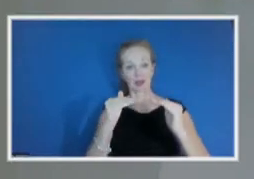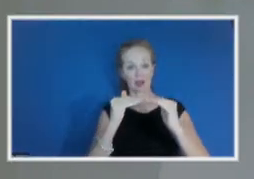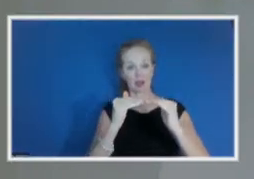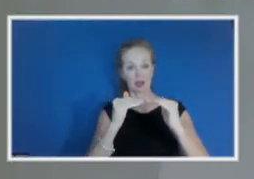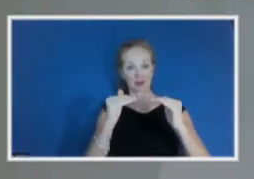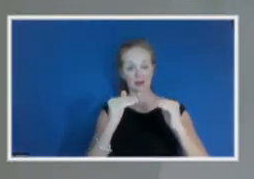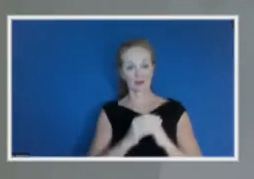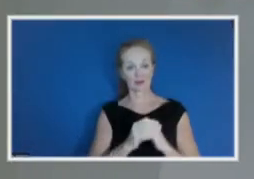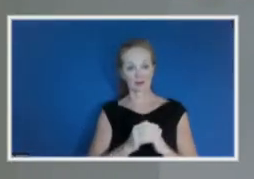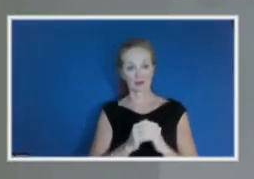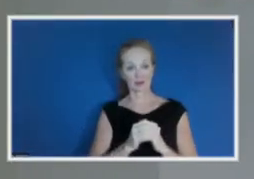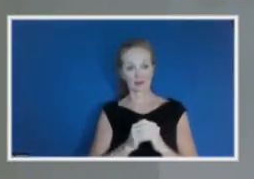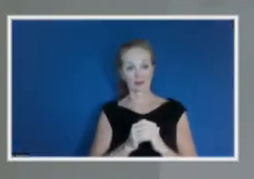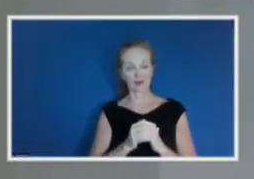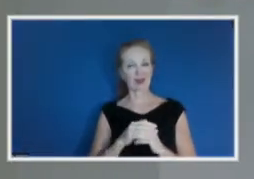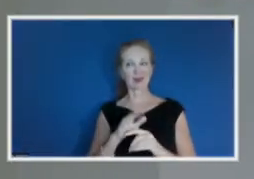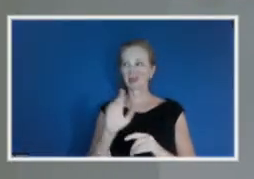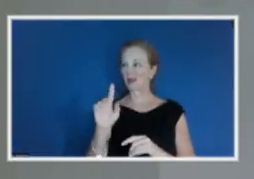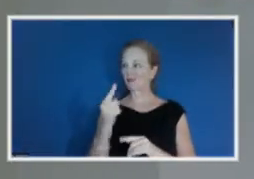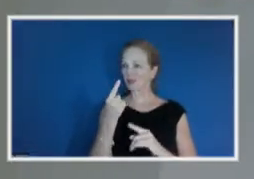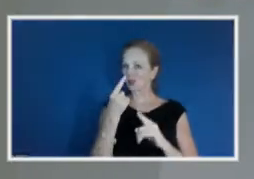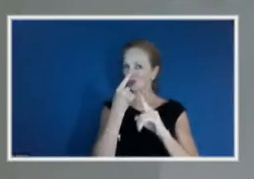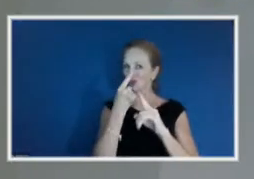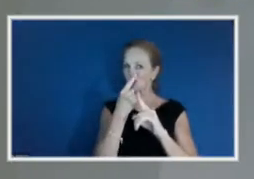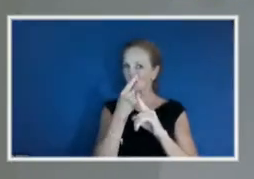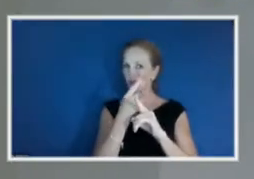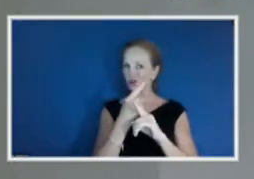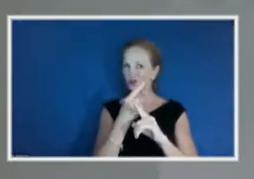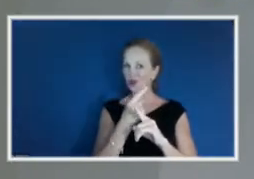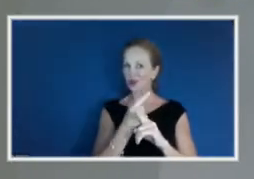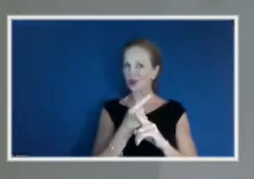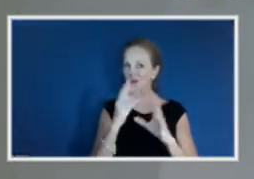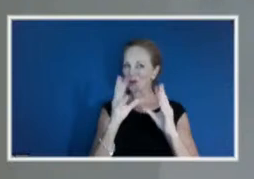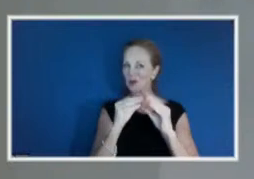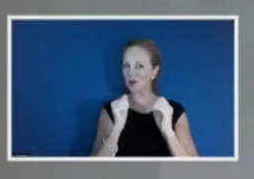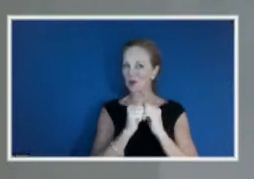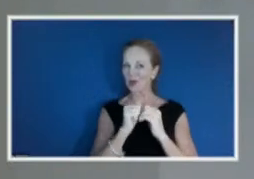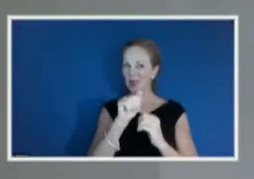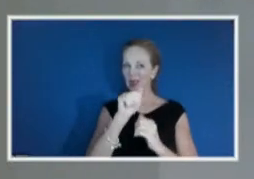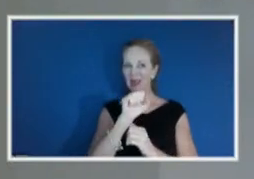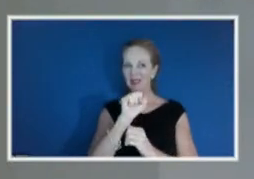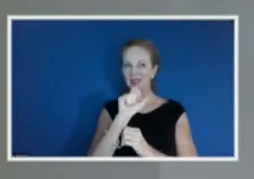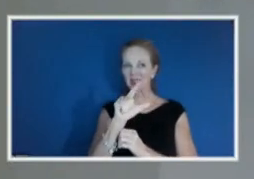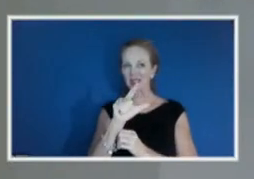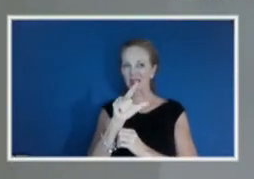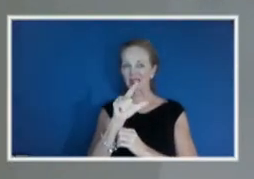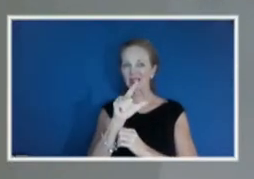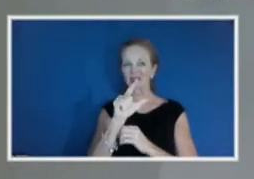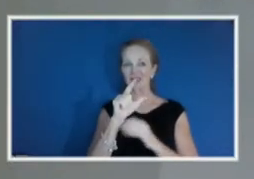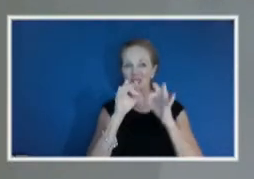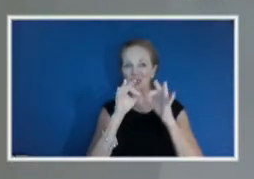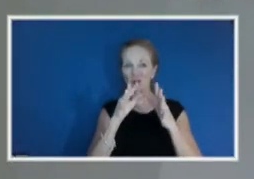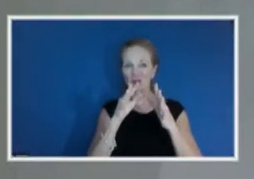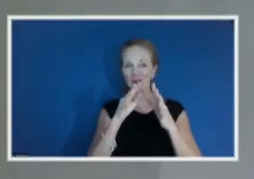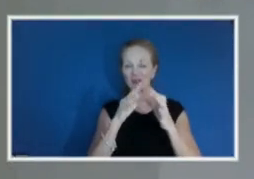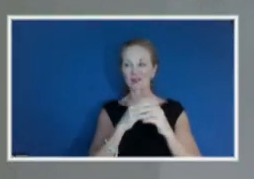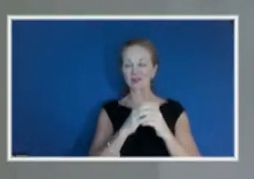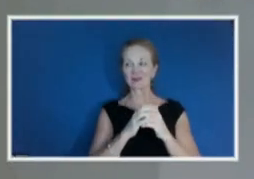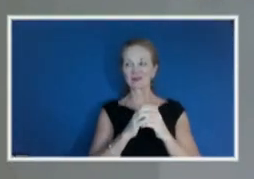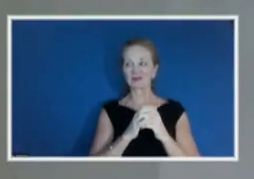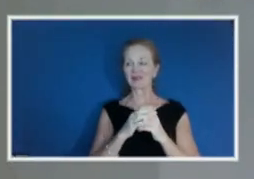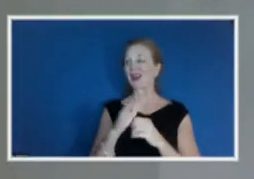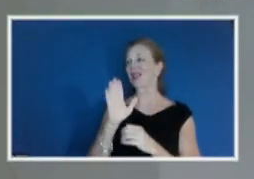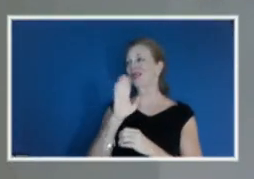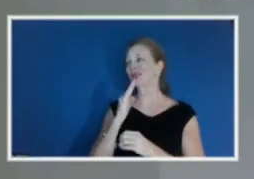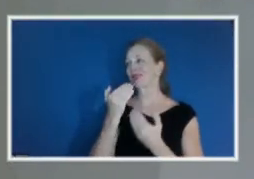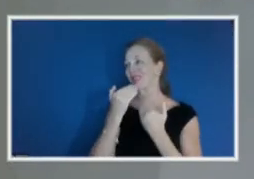first regular meeting with an ASL interpreter. So speaking of equity, so thank you for that, Mr. Rios. I'm happy